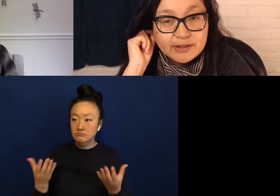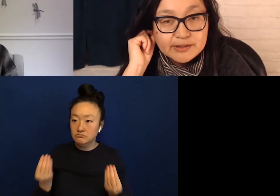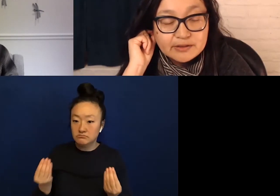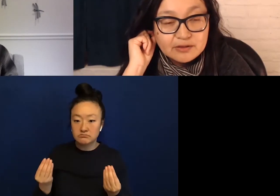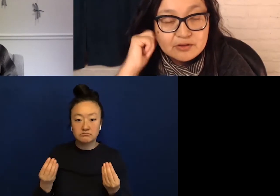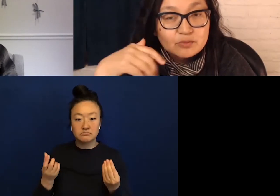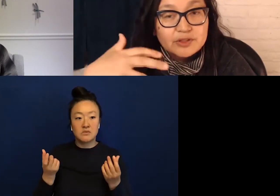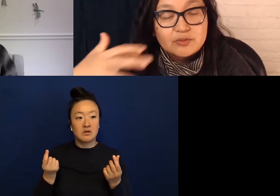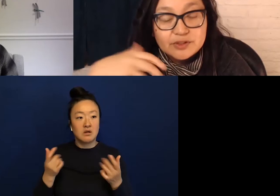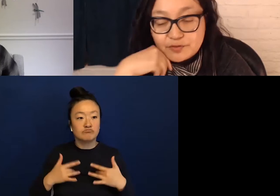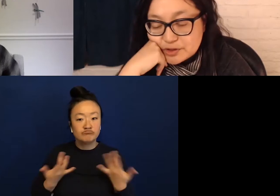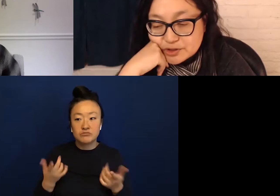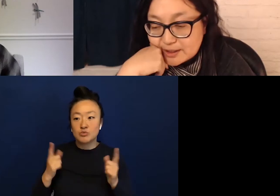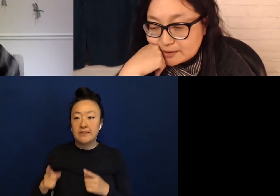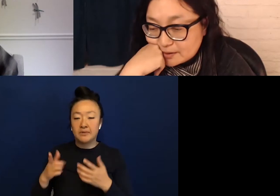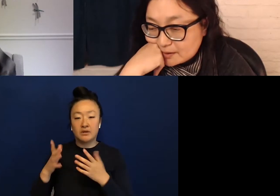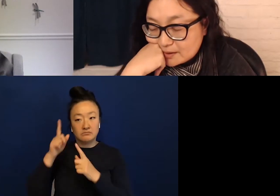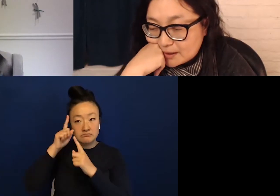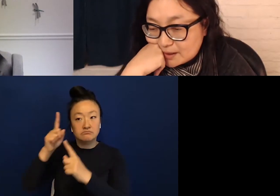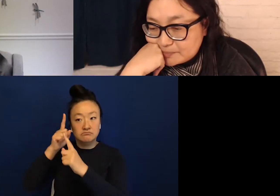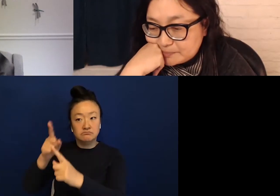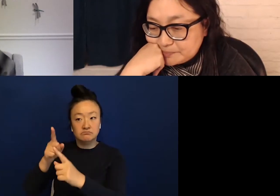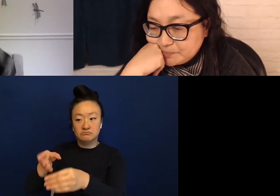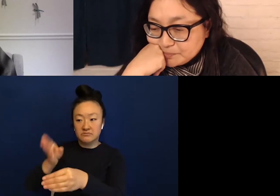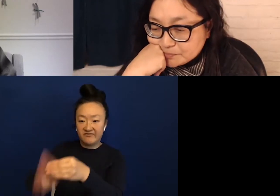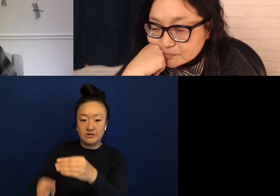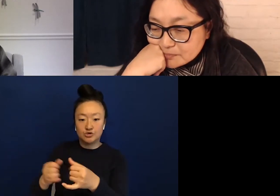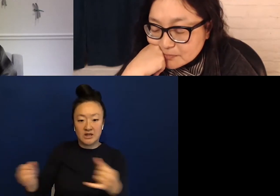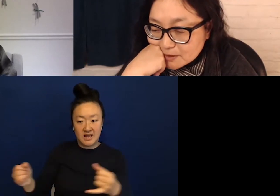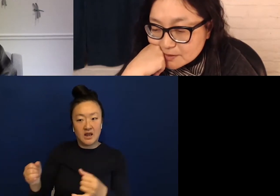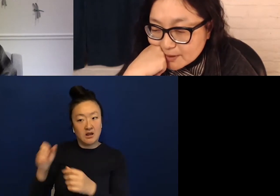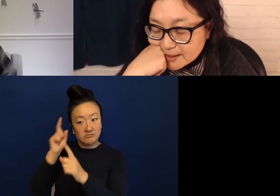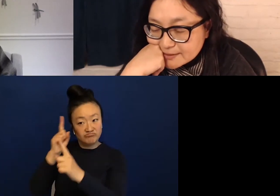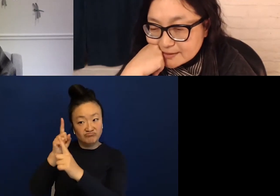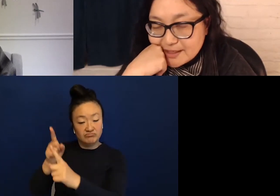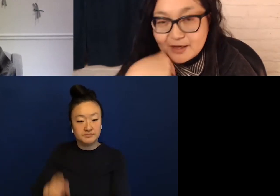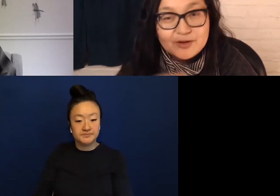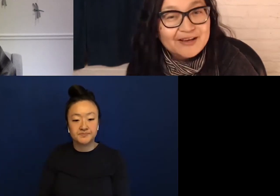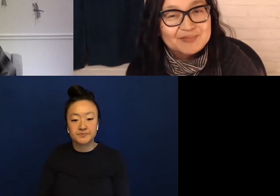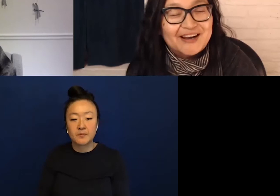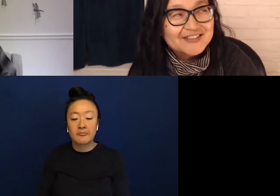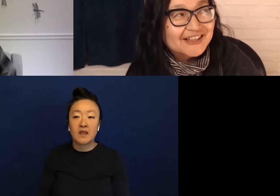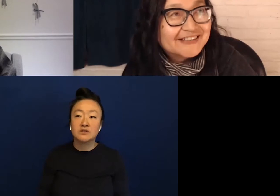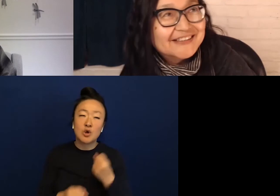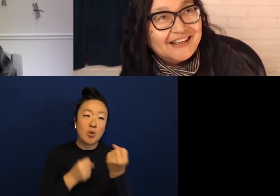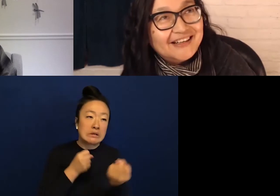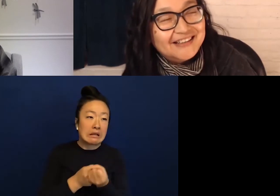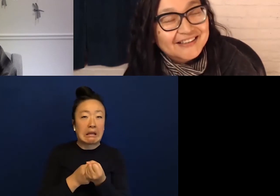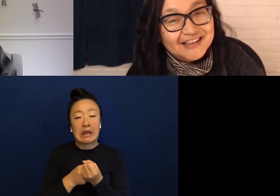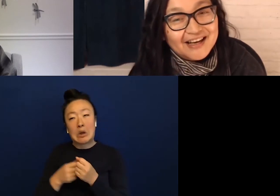that you want it, you're working towards a finish line. So I guess yay or nay on the